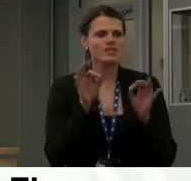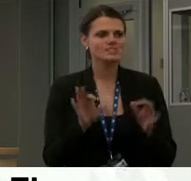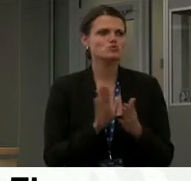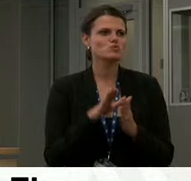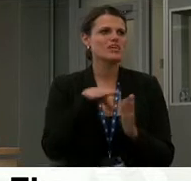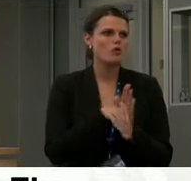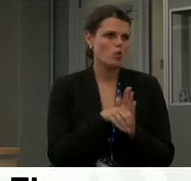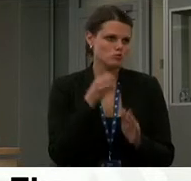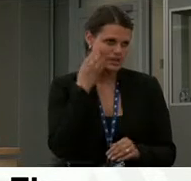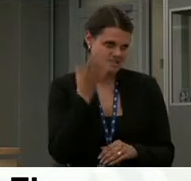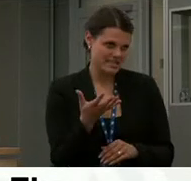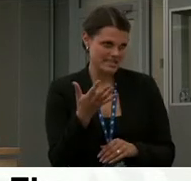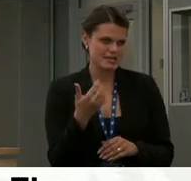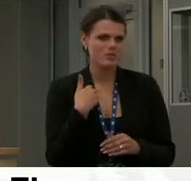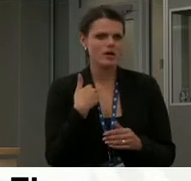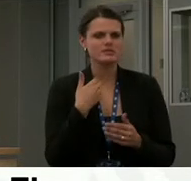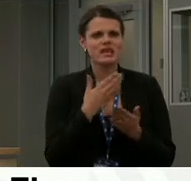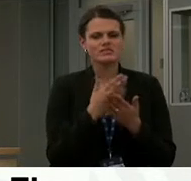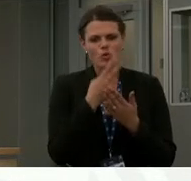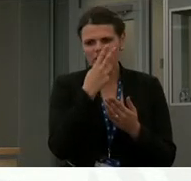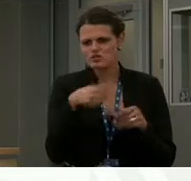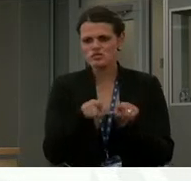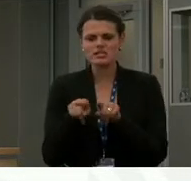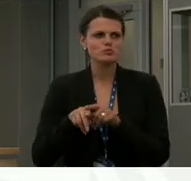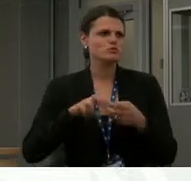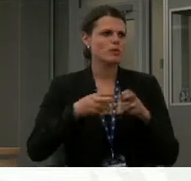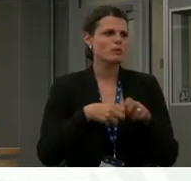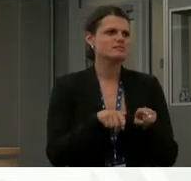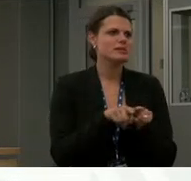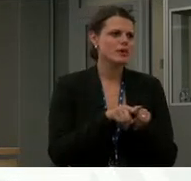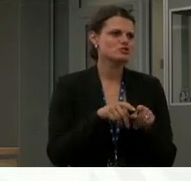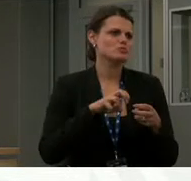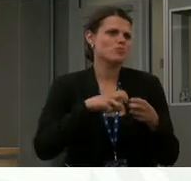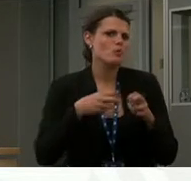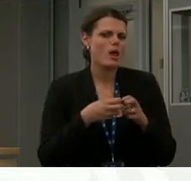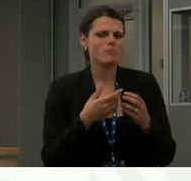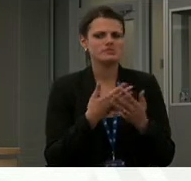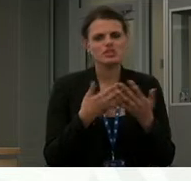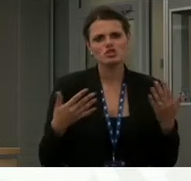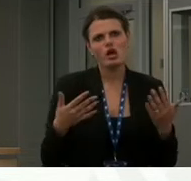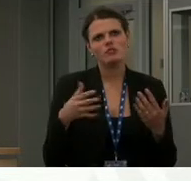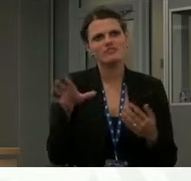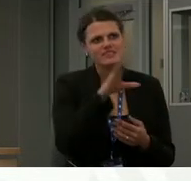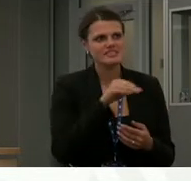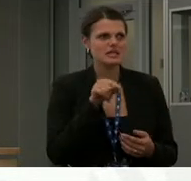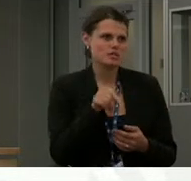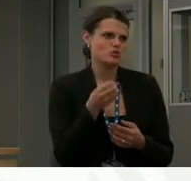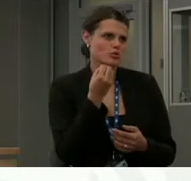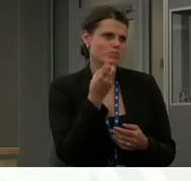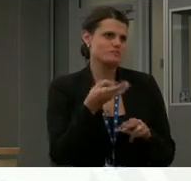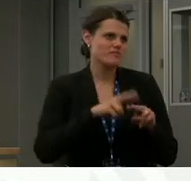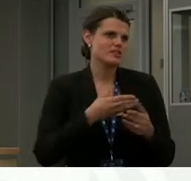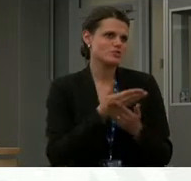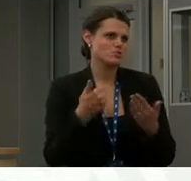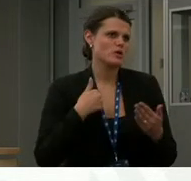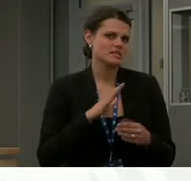education. I've encountered the same issues, the same challenges, the same problems in virtually all the places